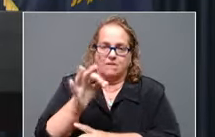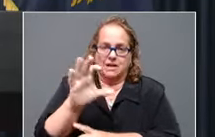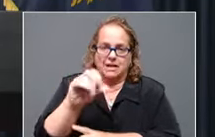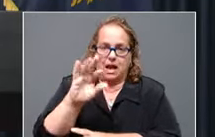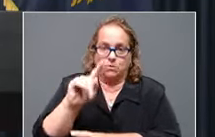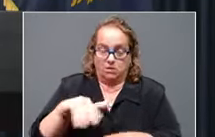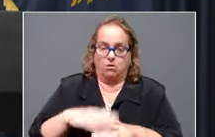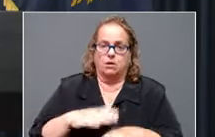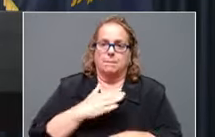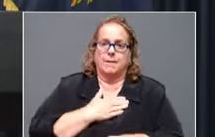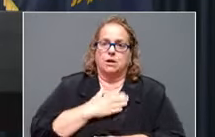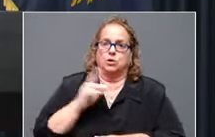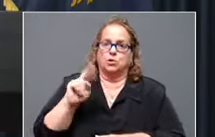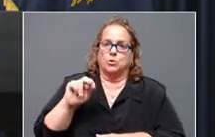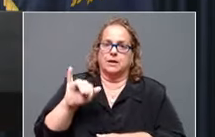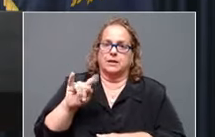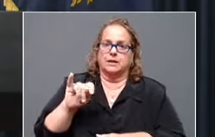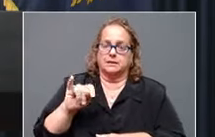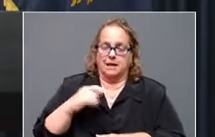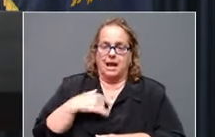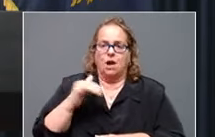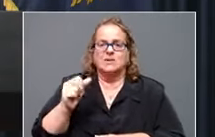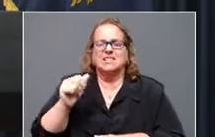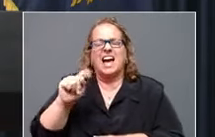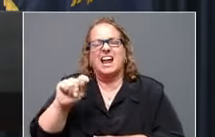everything is about to change for us all.